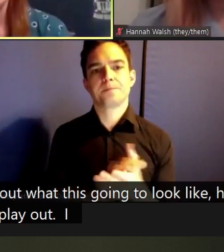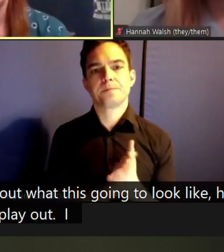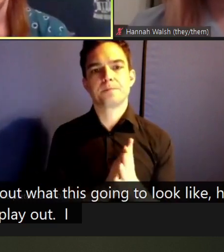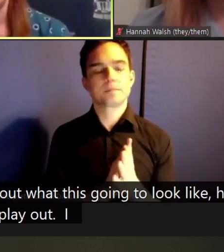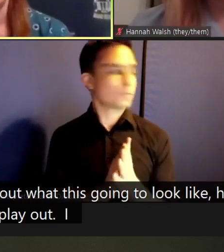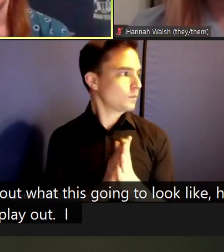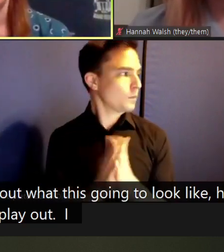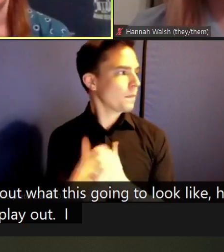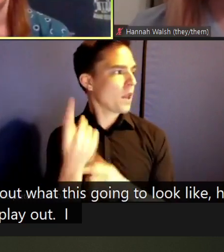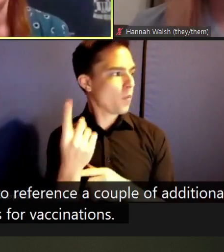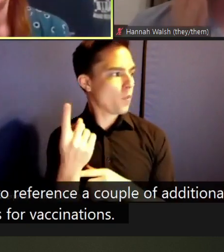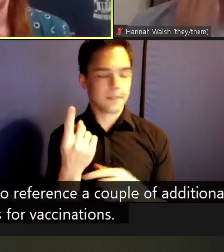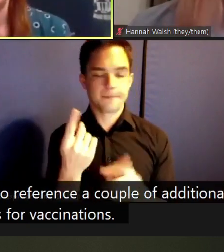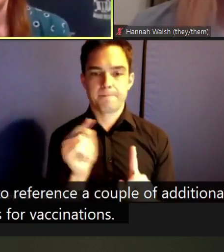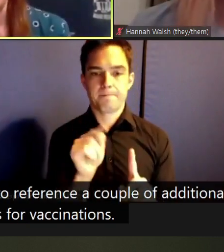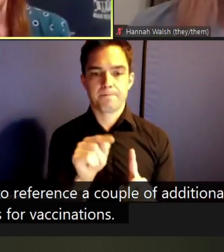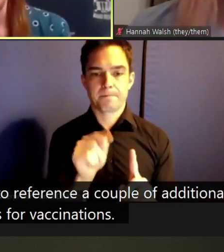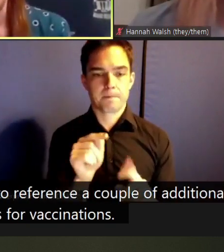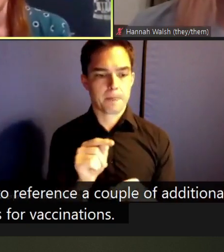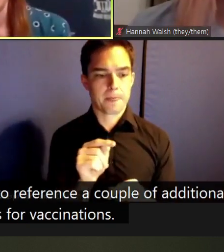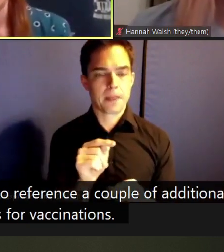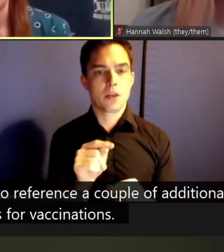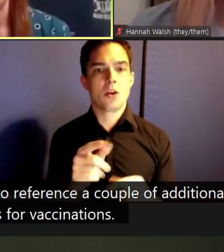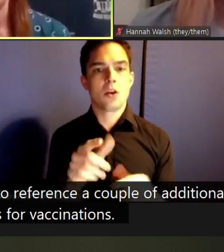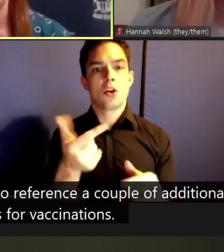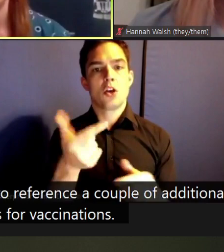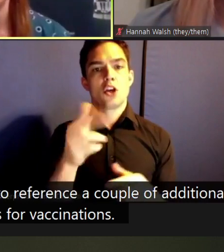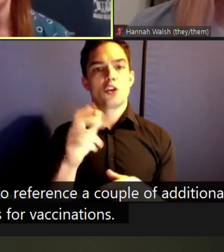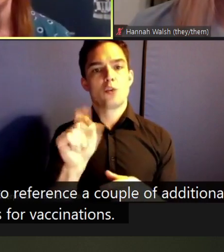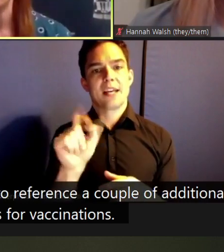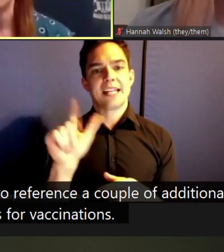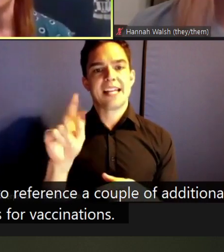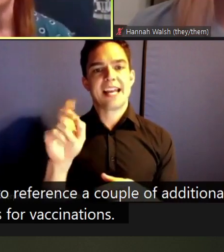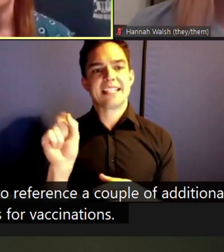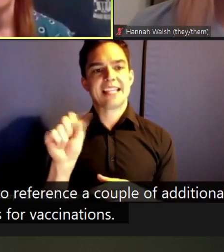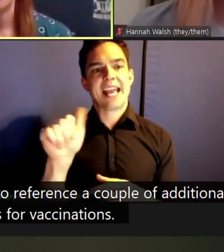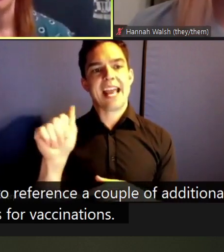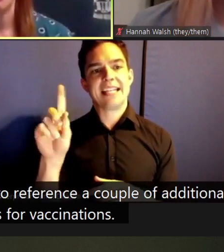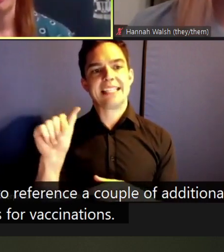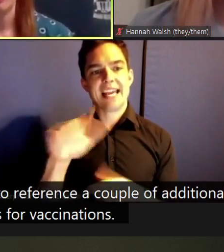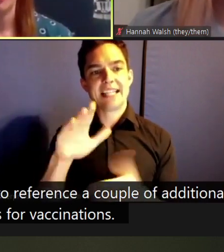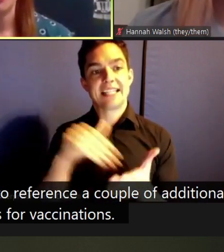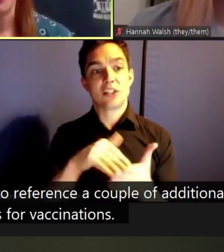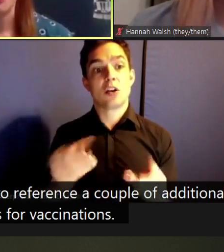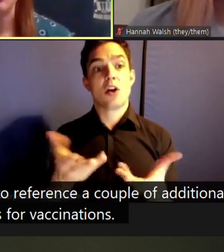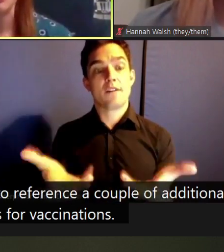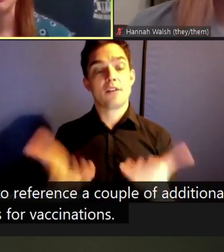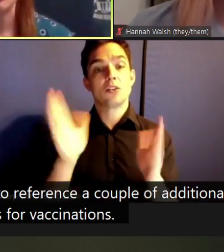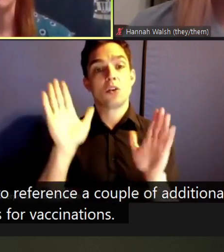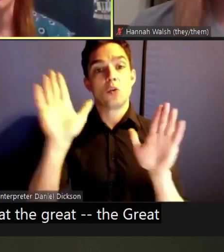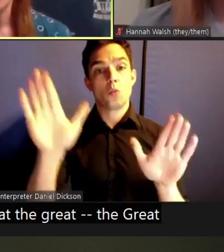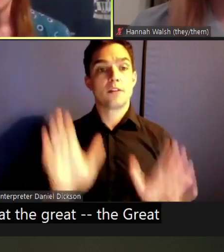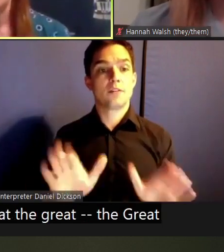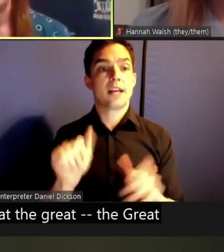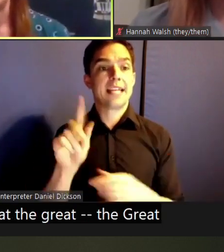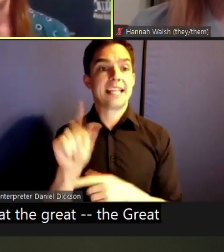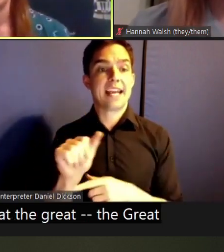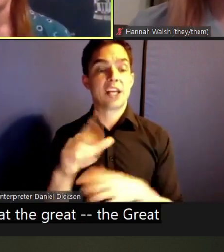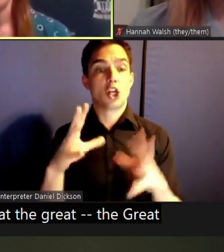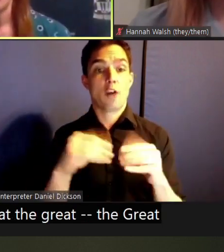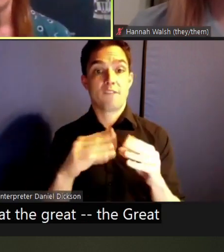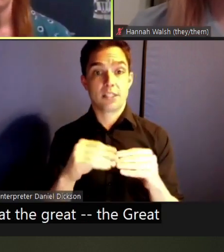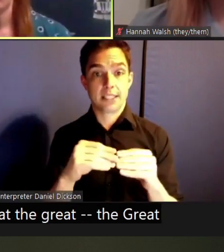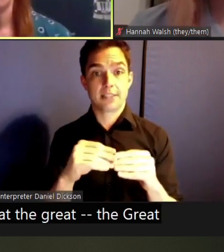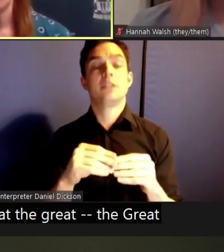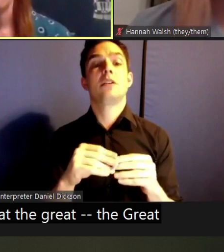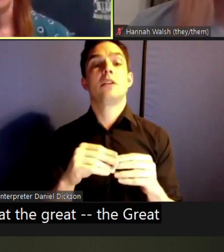One is that the Great Lakes ADA Center hosts wonderful ADA audio conferences. And I believe